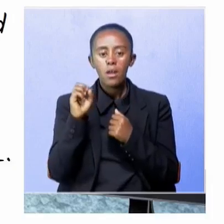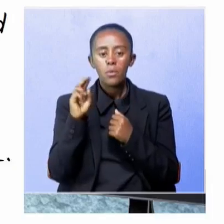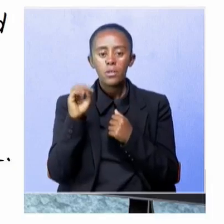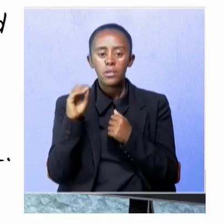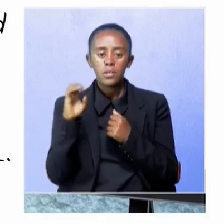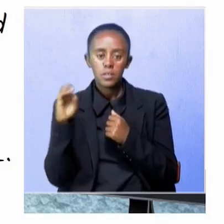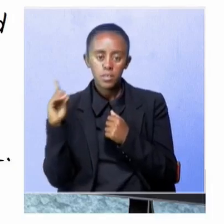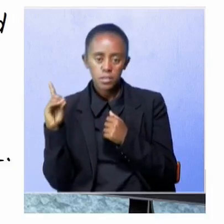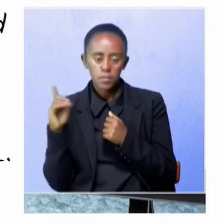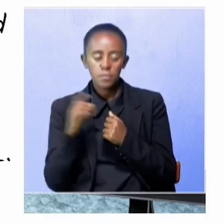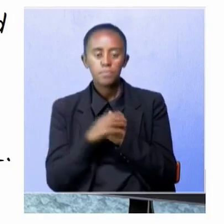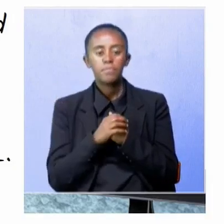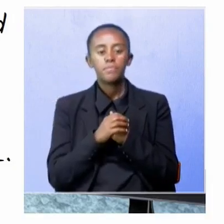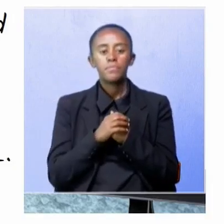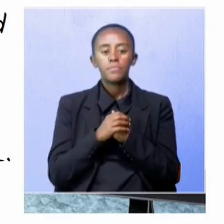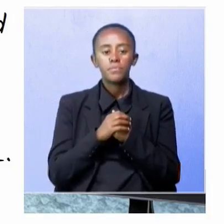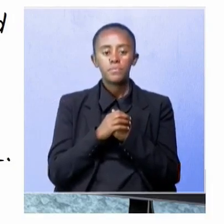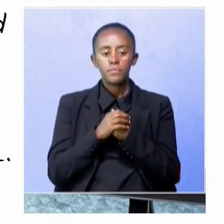Well-rounded